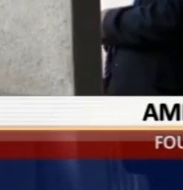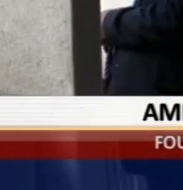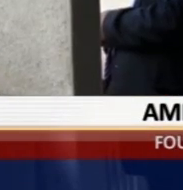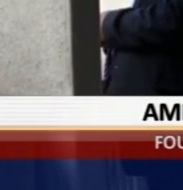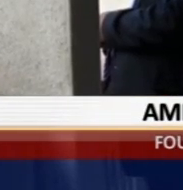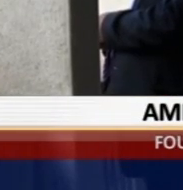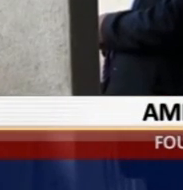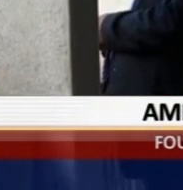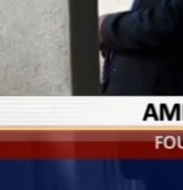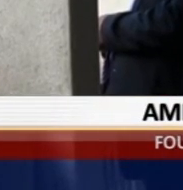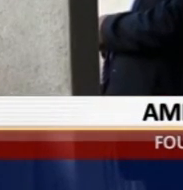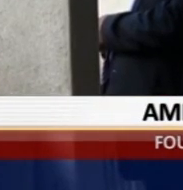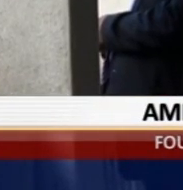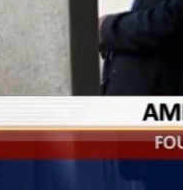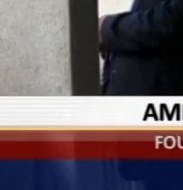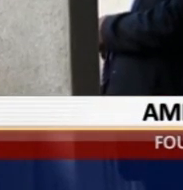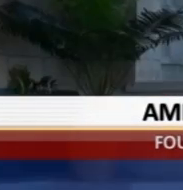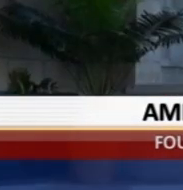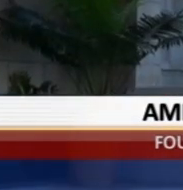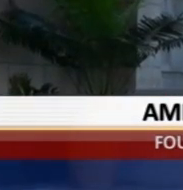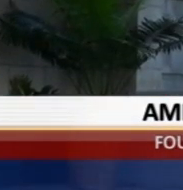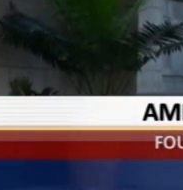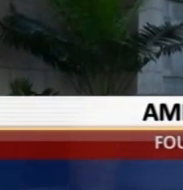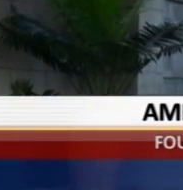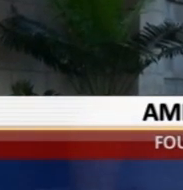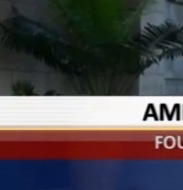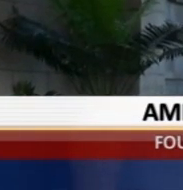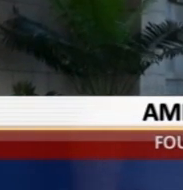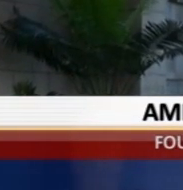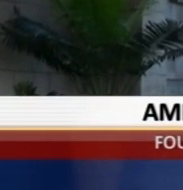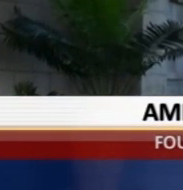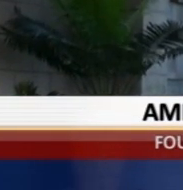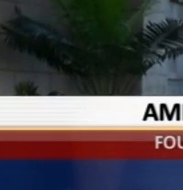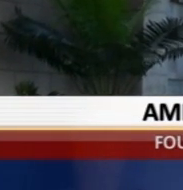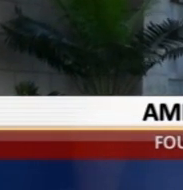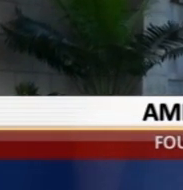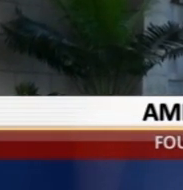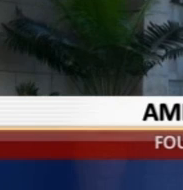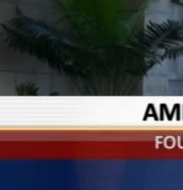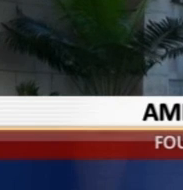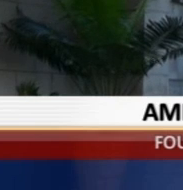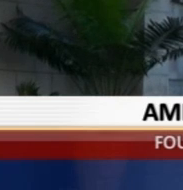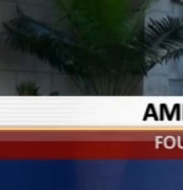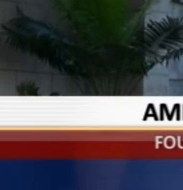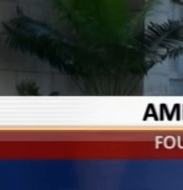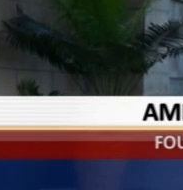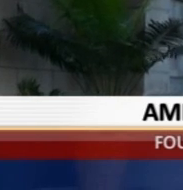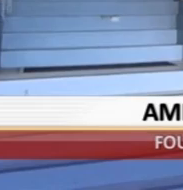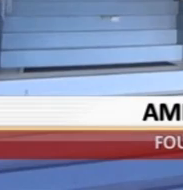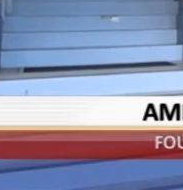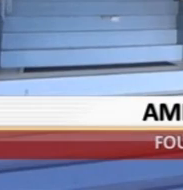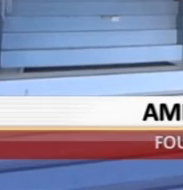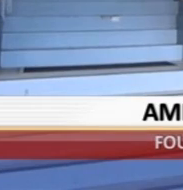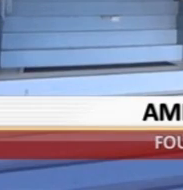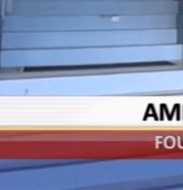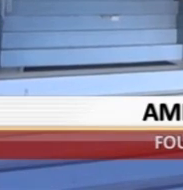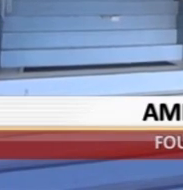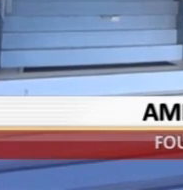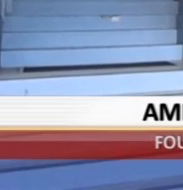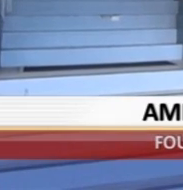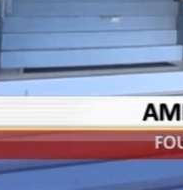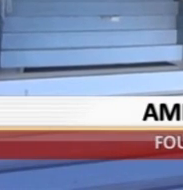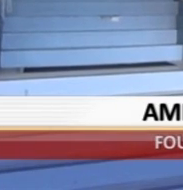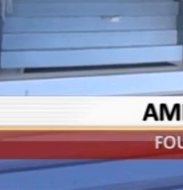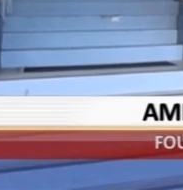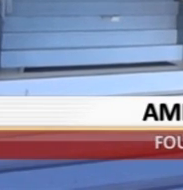question and answers with the motion, increasing the end of the week statement to 10 minutes, and the allowance of whips from both sides of